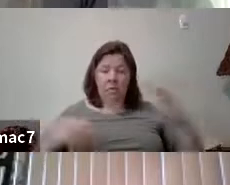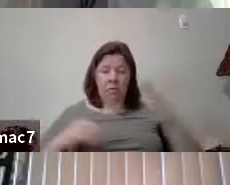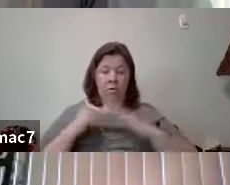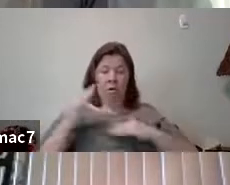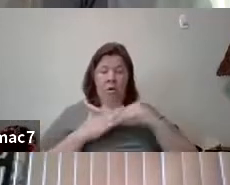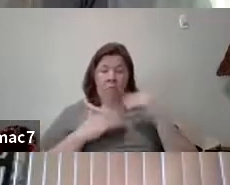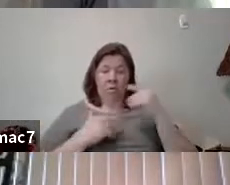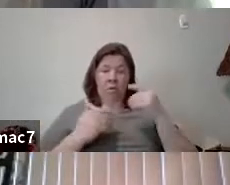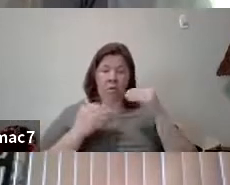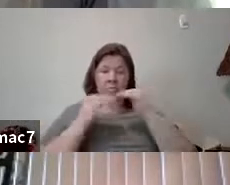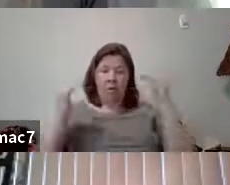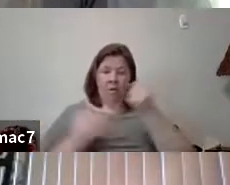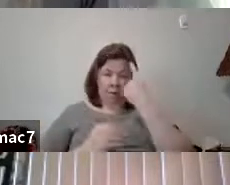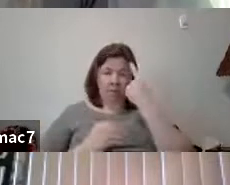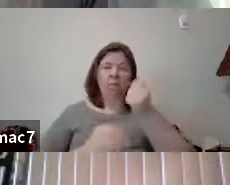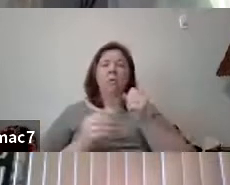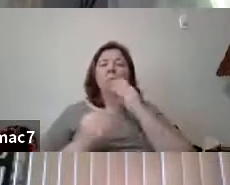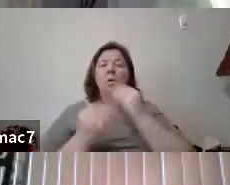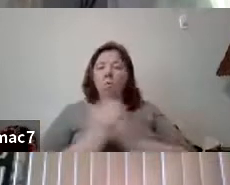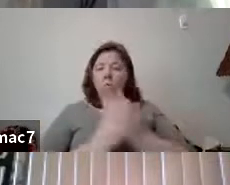and your understanding grows.